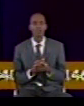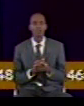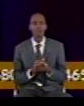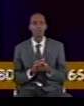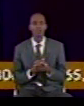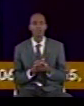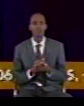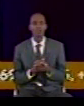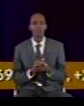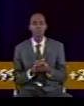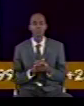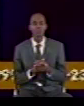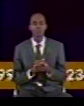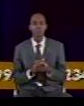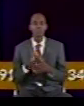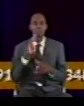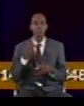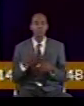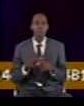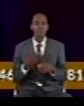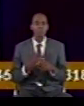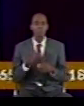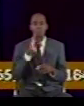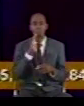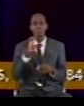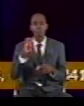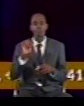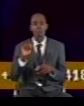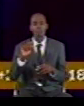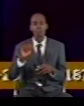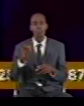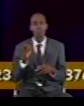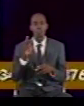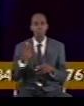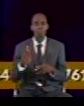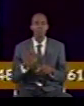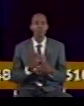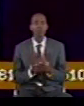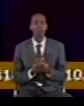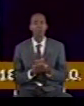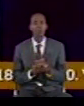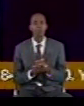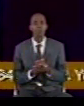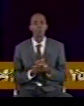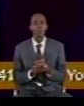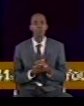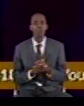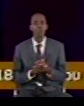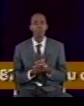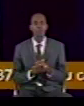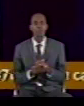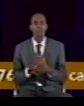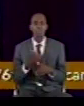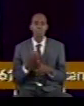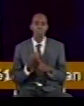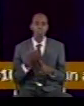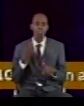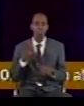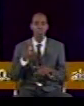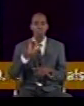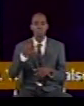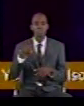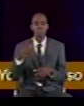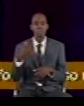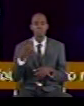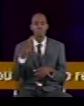My name, by the grace of God, is Sister Augusta Eruteya. I am from Ejibo Central District in